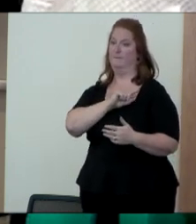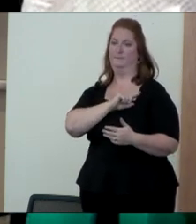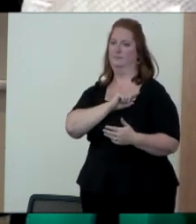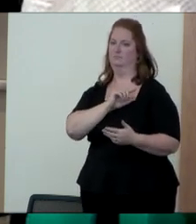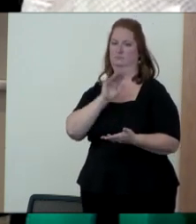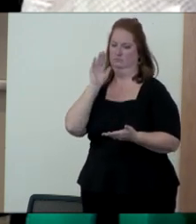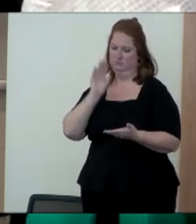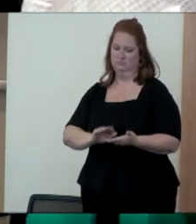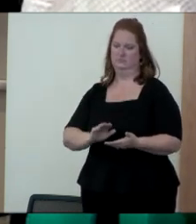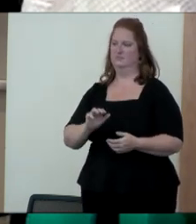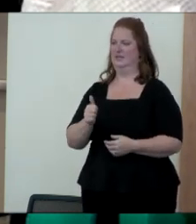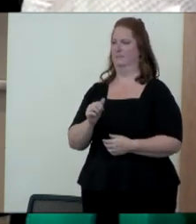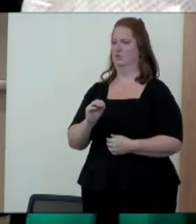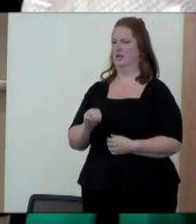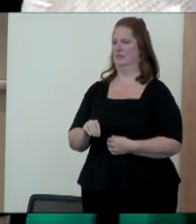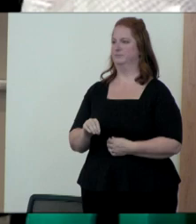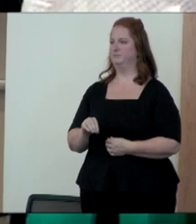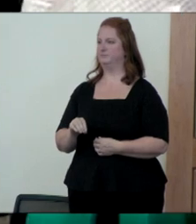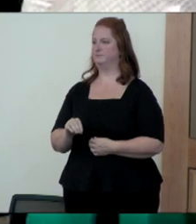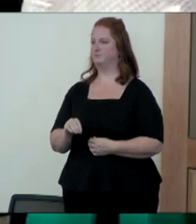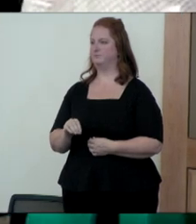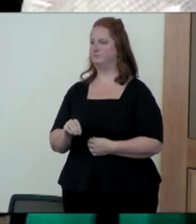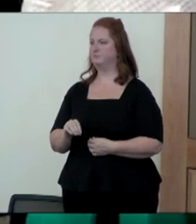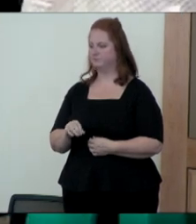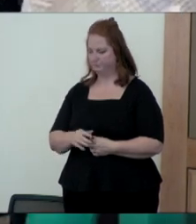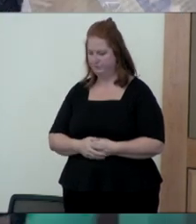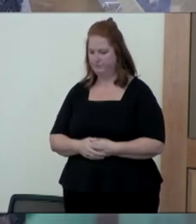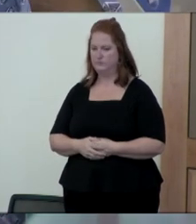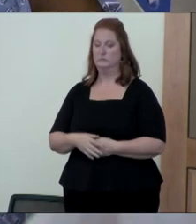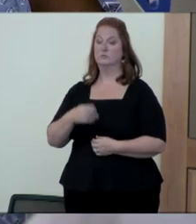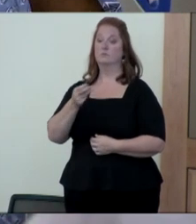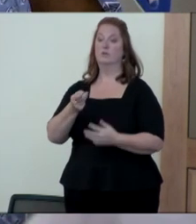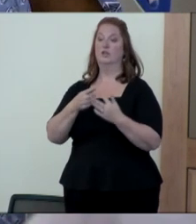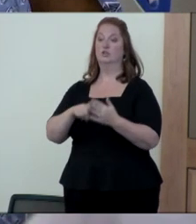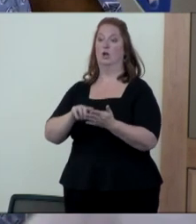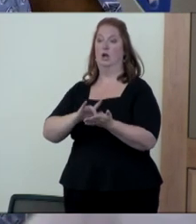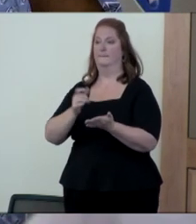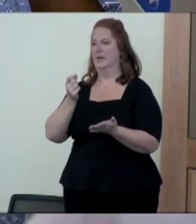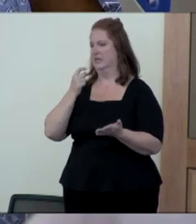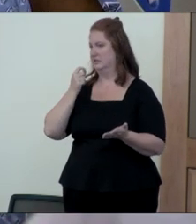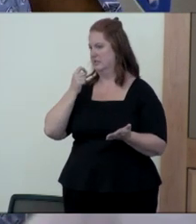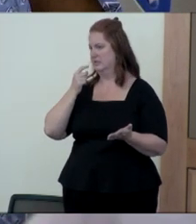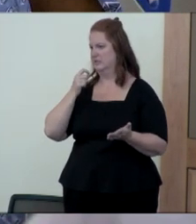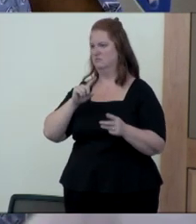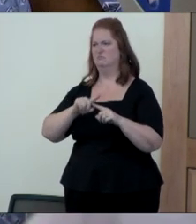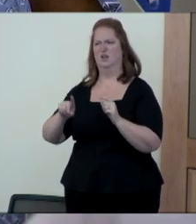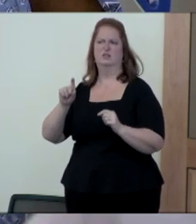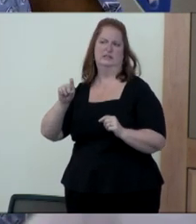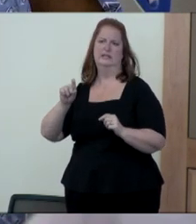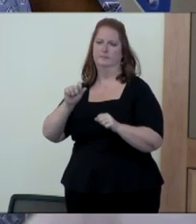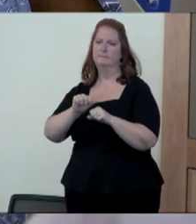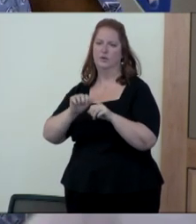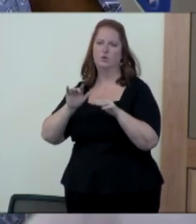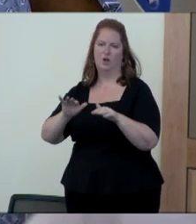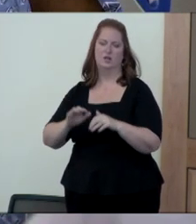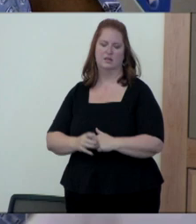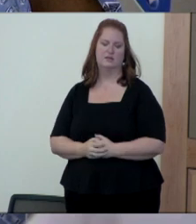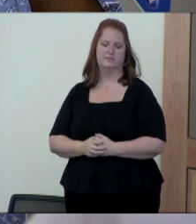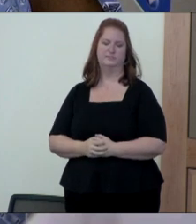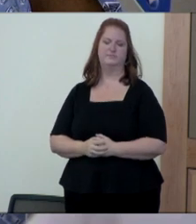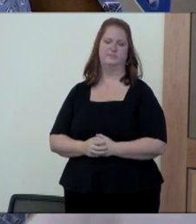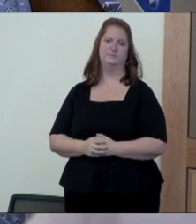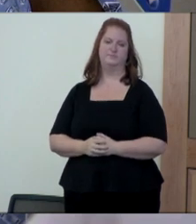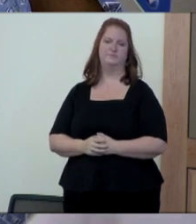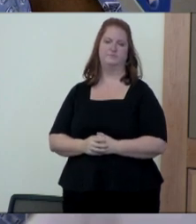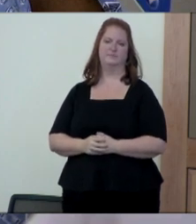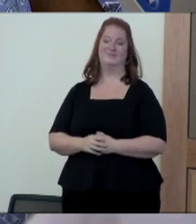10% of normal strength. So he got some medication, but he really, at this point, needed a miracle. He'd